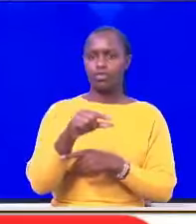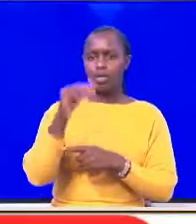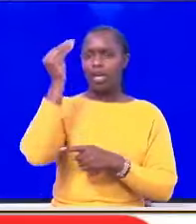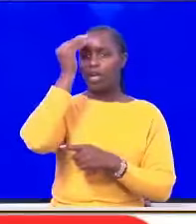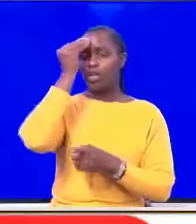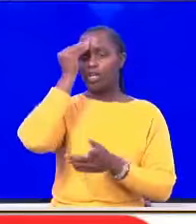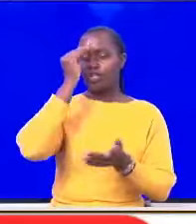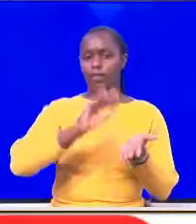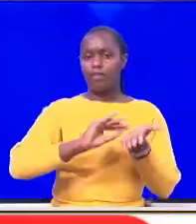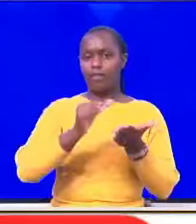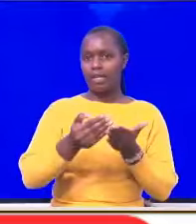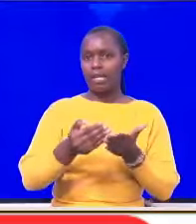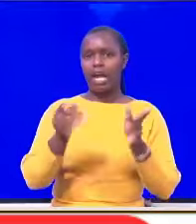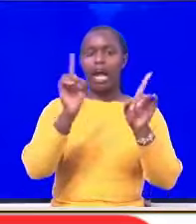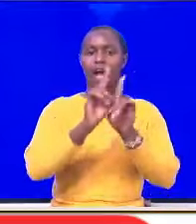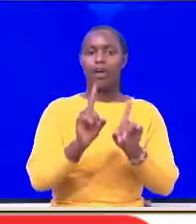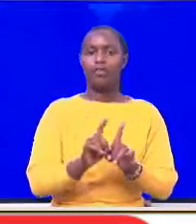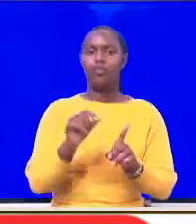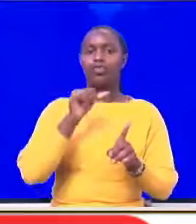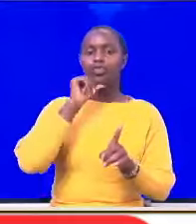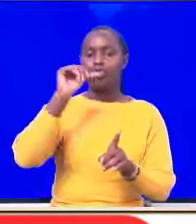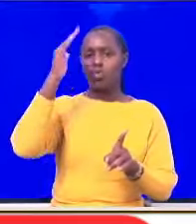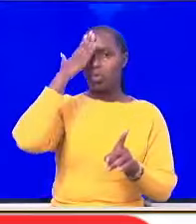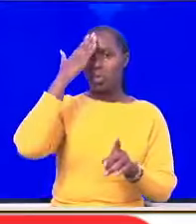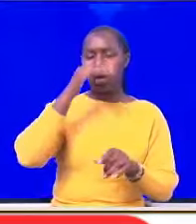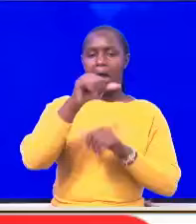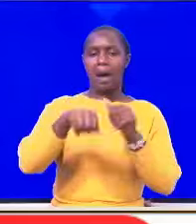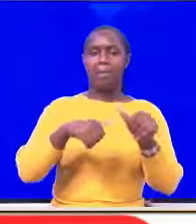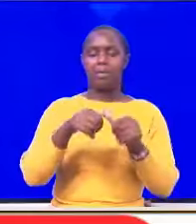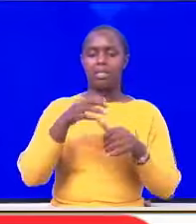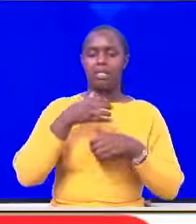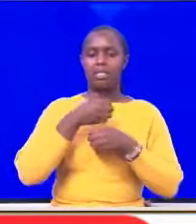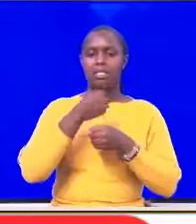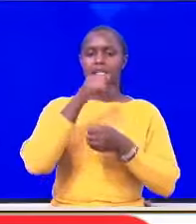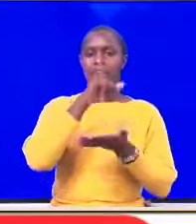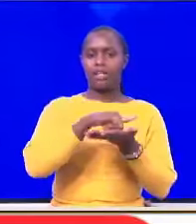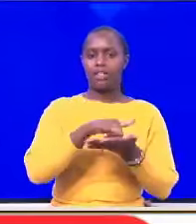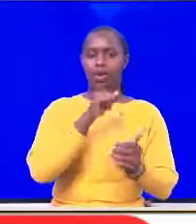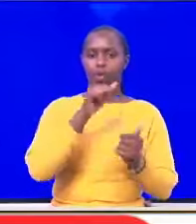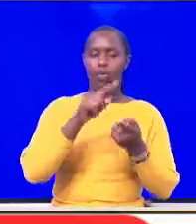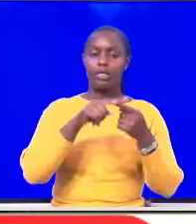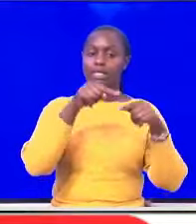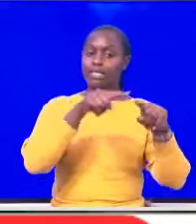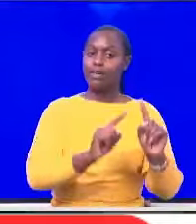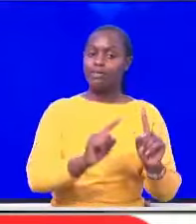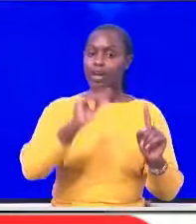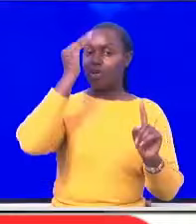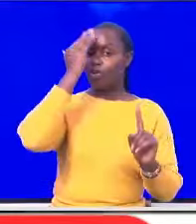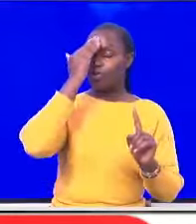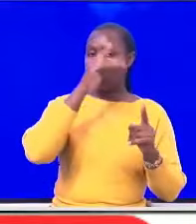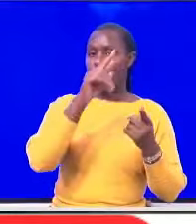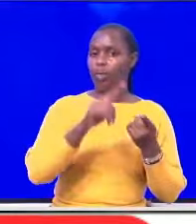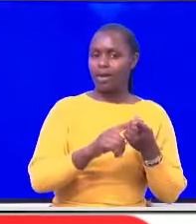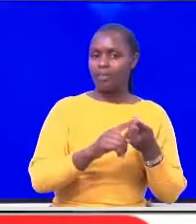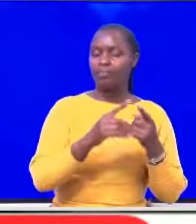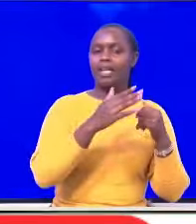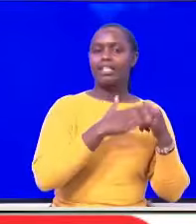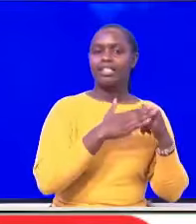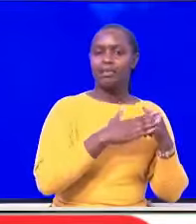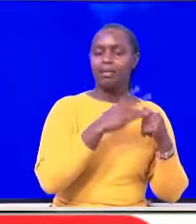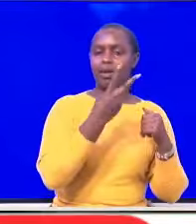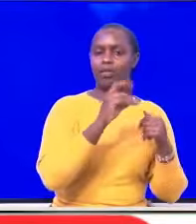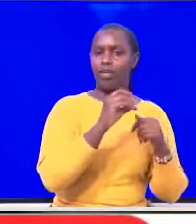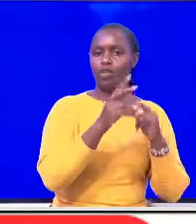and being aware of the existence of the trust, which he only came to learn of his existence in September 2022,